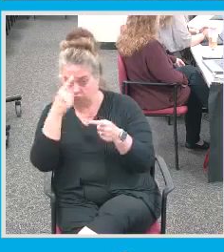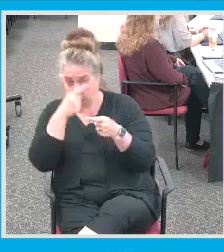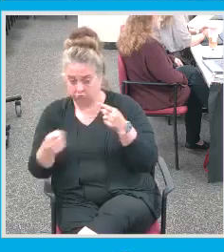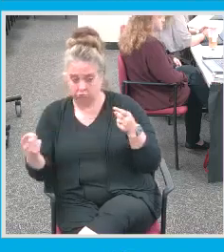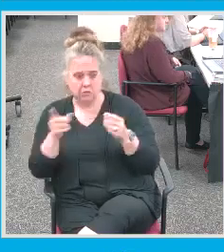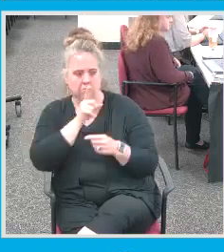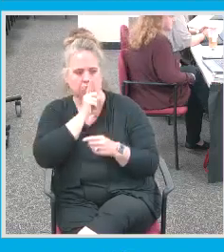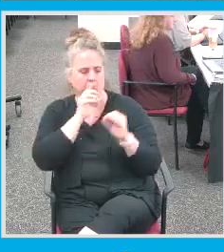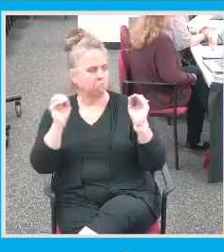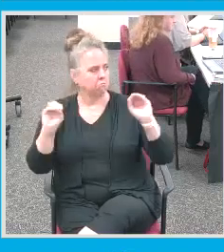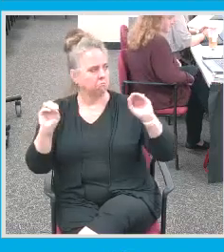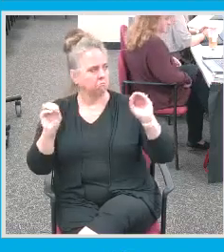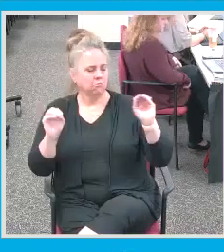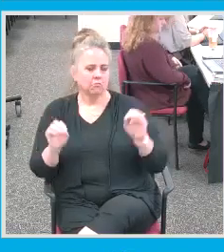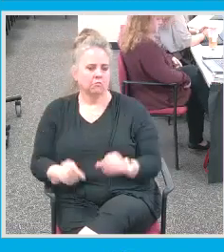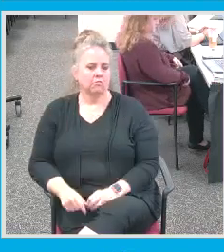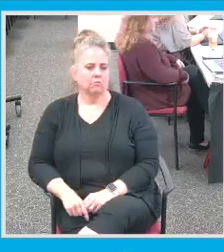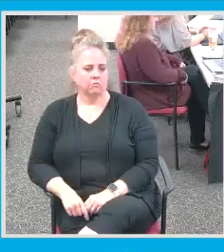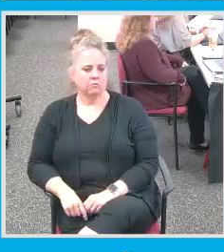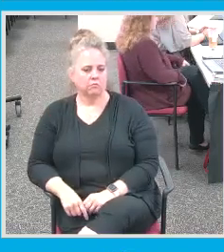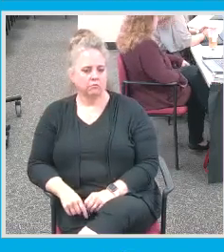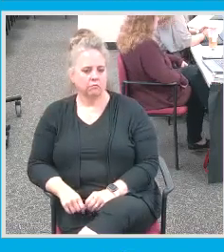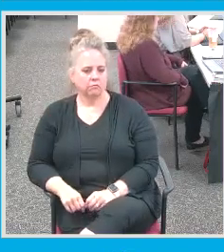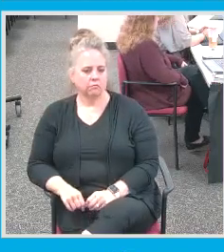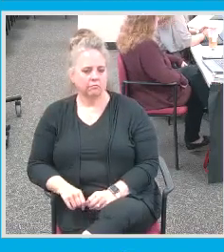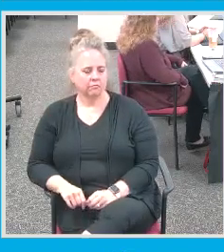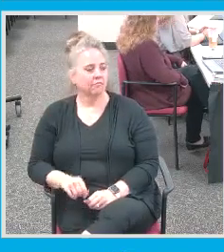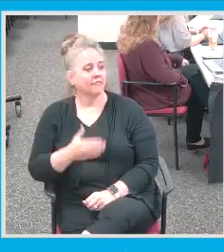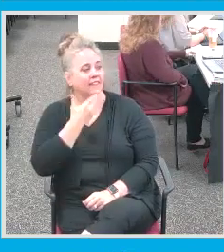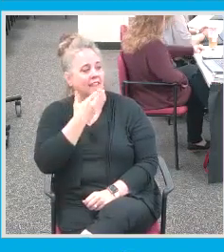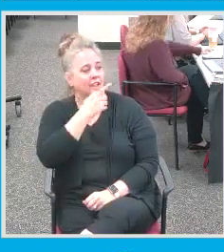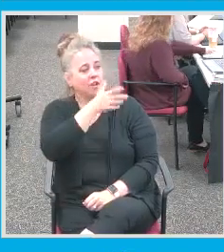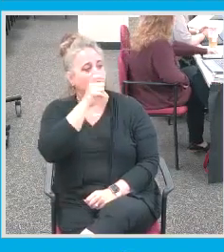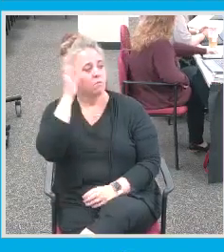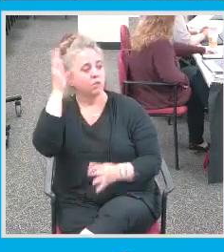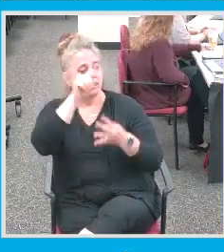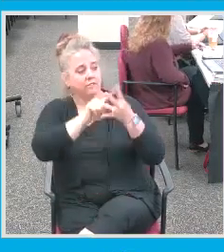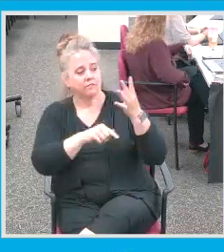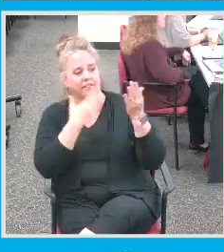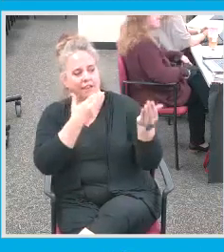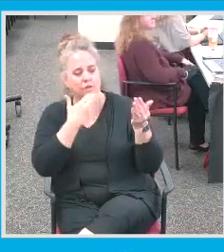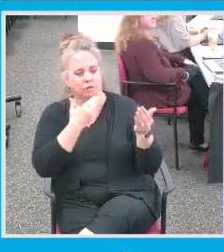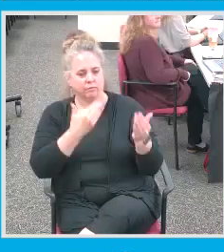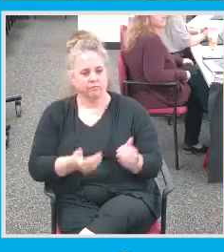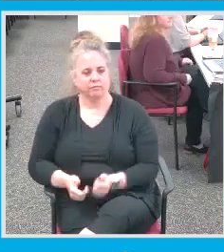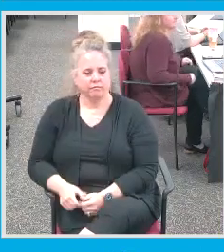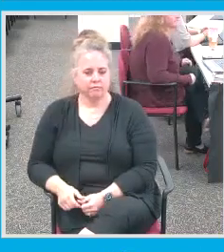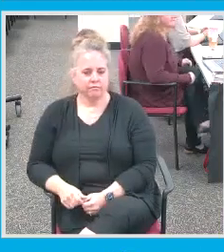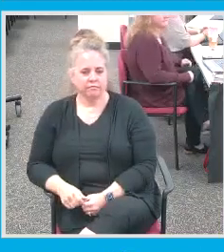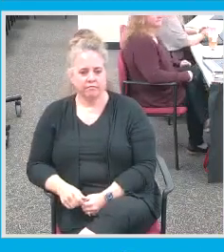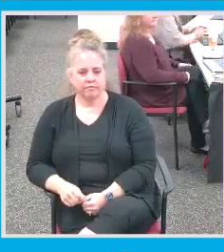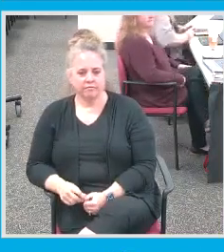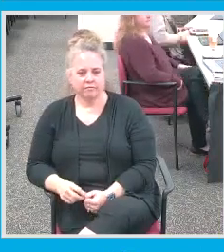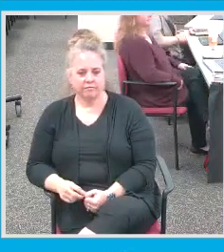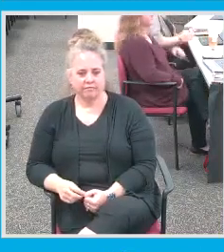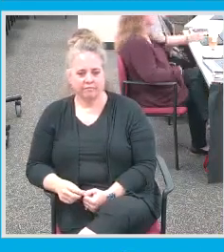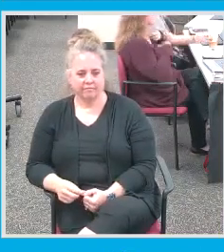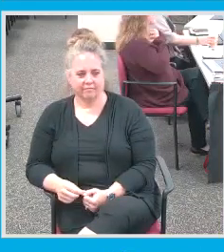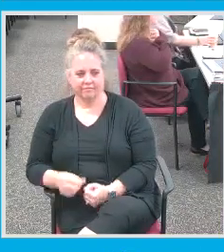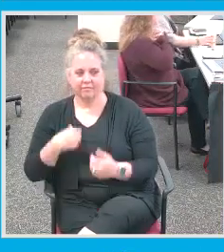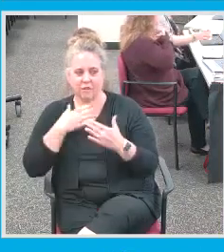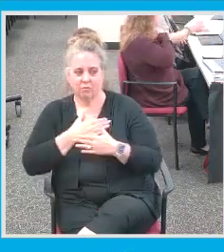opposed. Again, thank you for all the presentations. That was very informative. We appreciate it, and we appreciate all of the work that's being